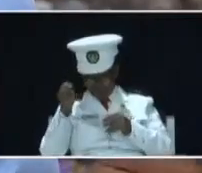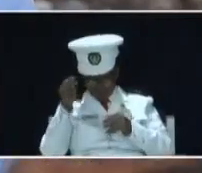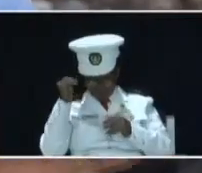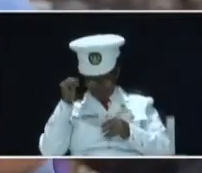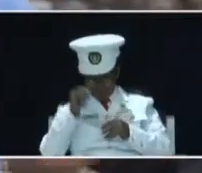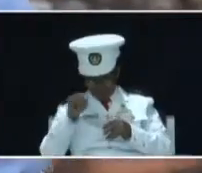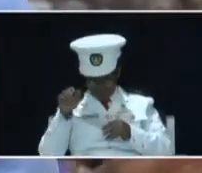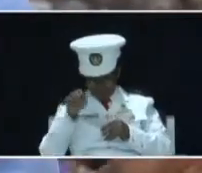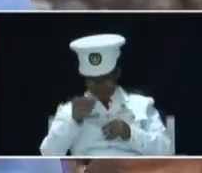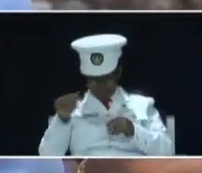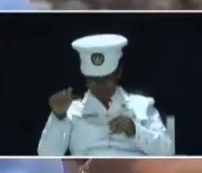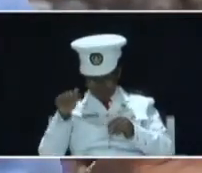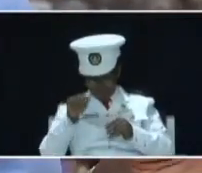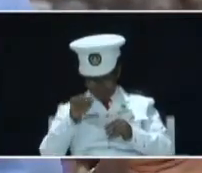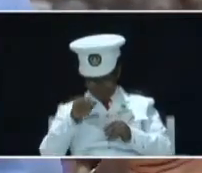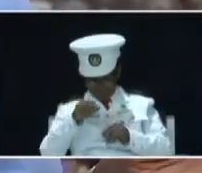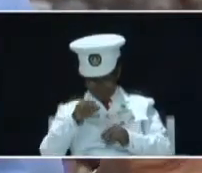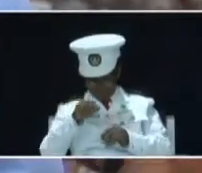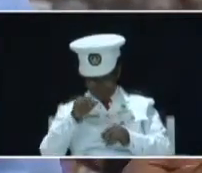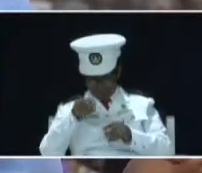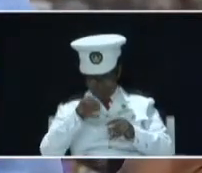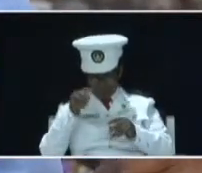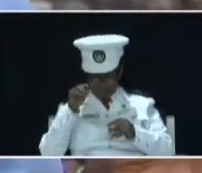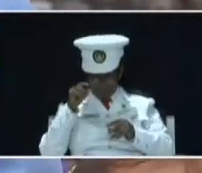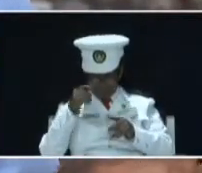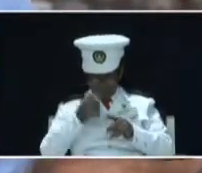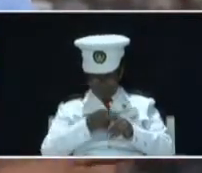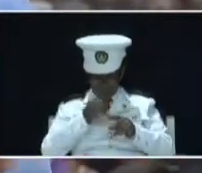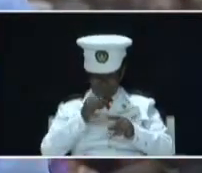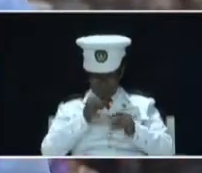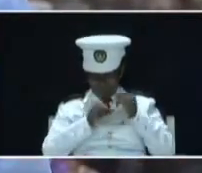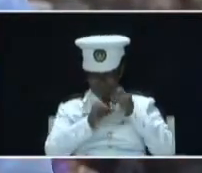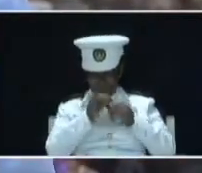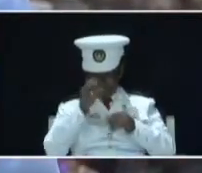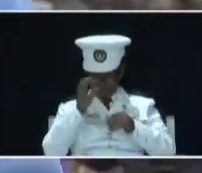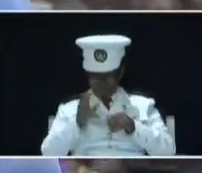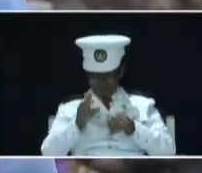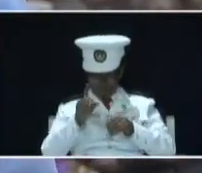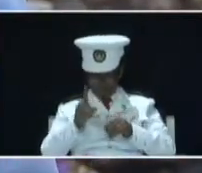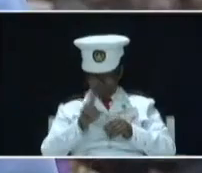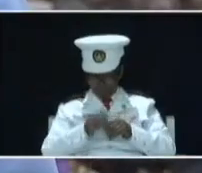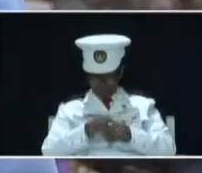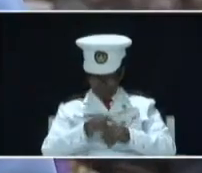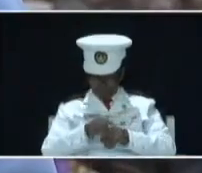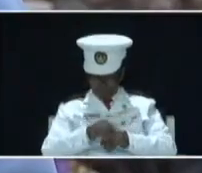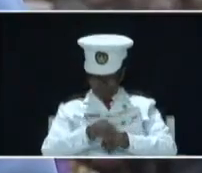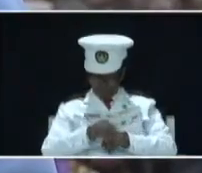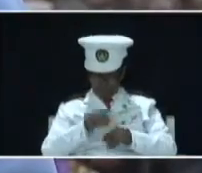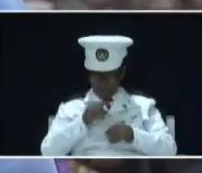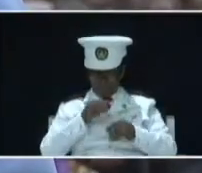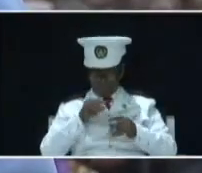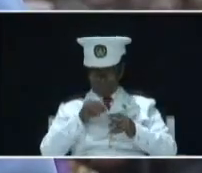prophesying from Isaiah chapter 1 to 5.